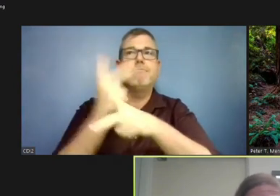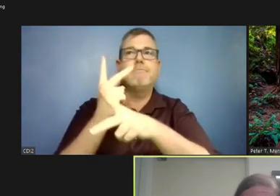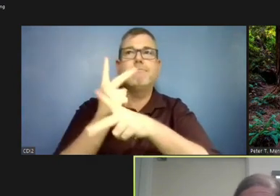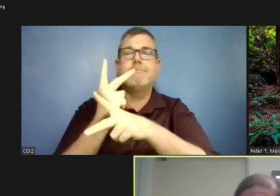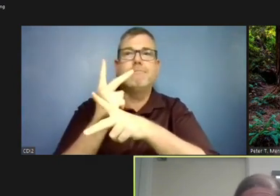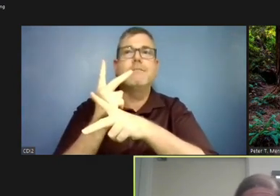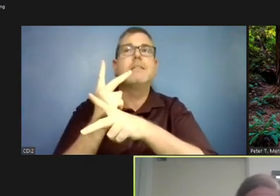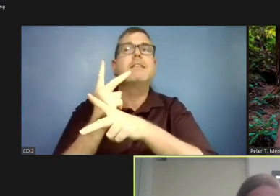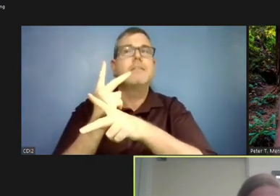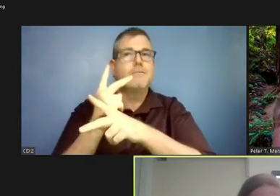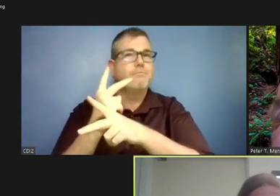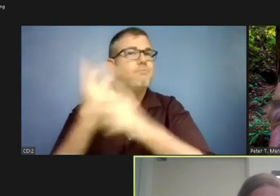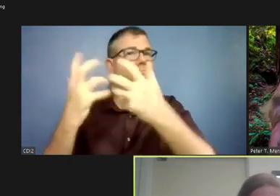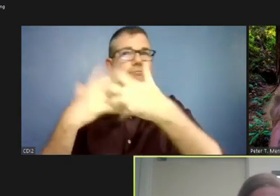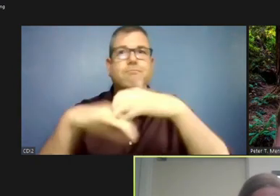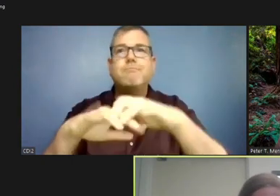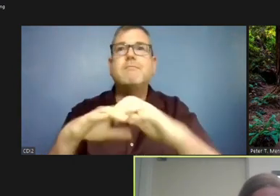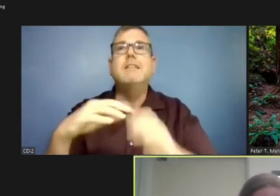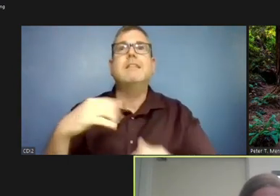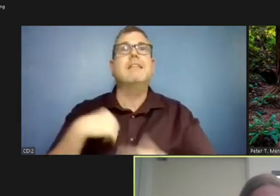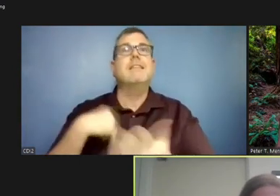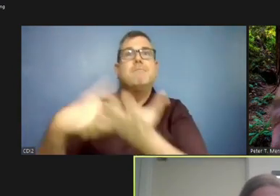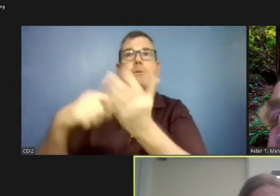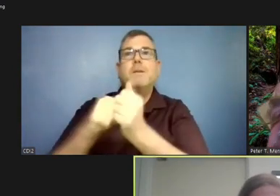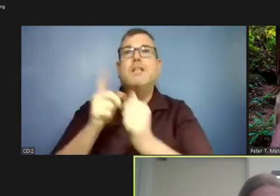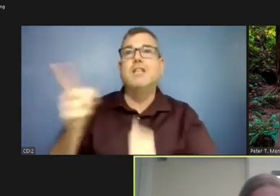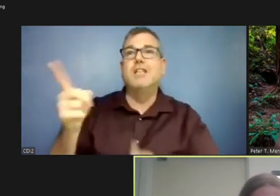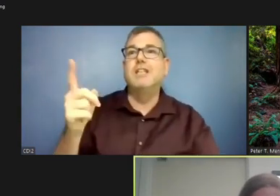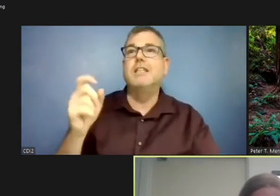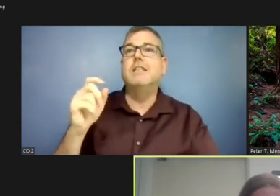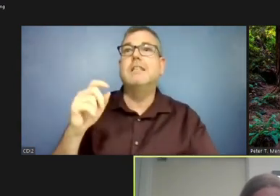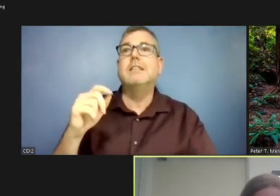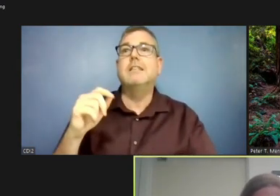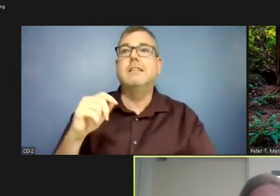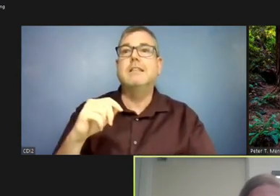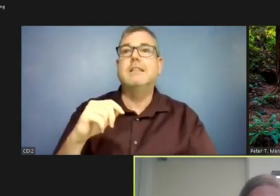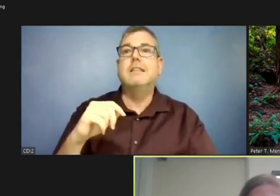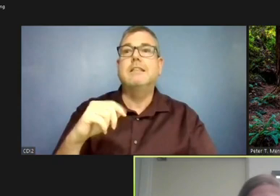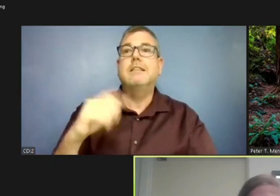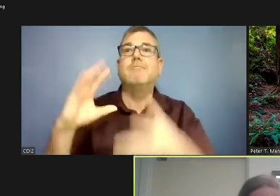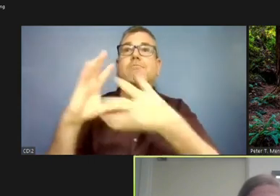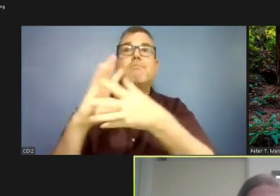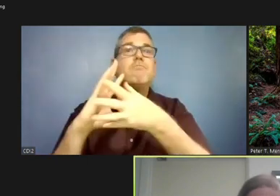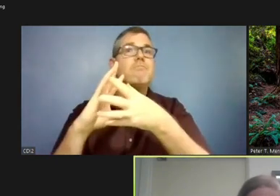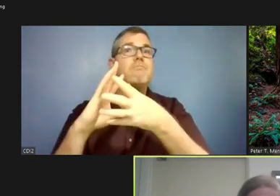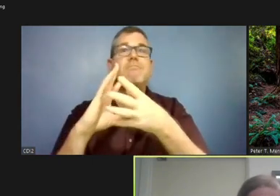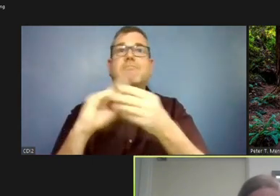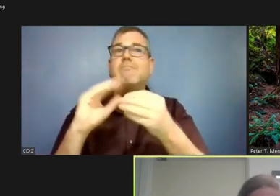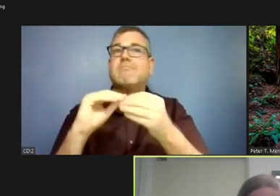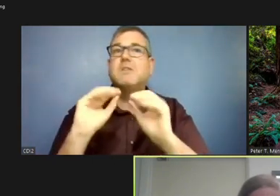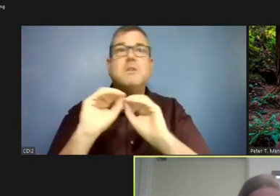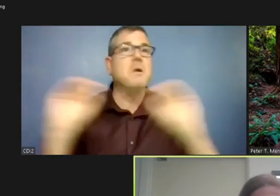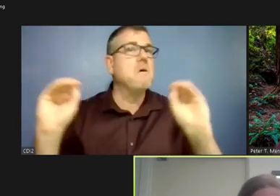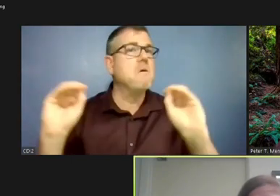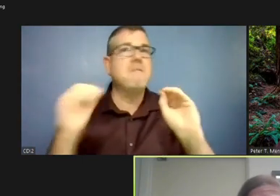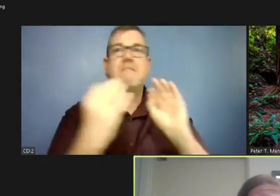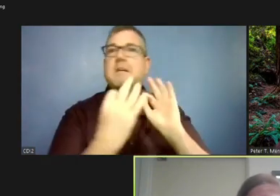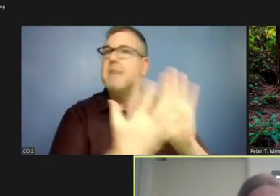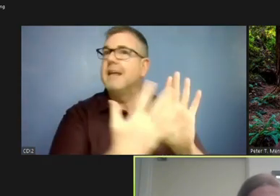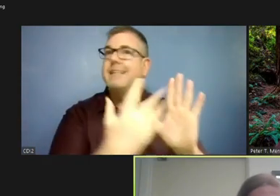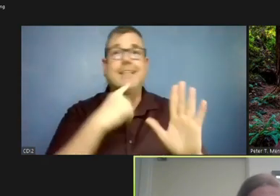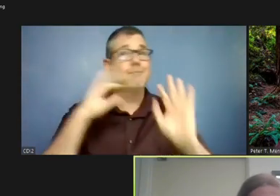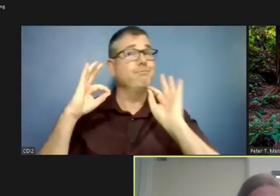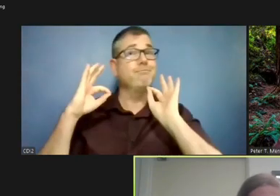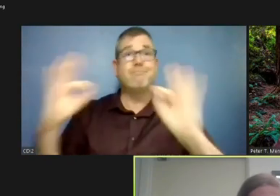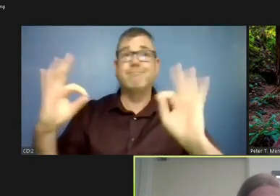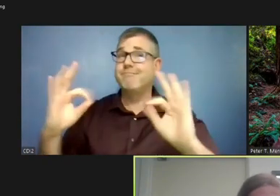she didn't provide any corrections recommended. She felt that she had good access, but again, we're always ready and willing to accept